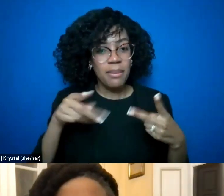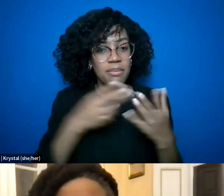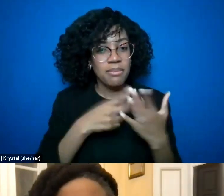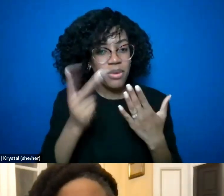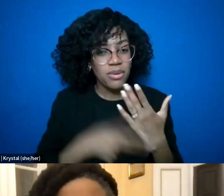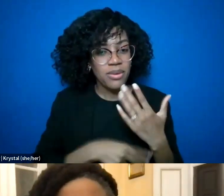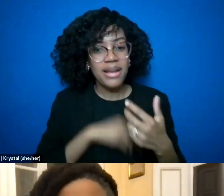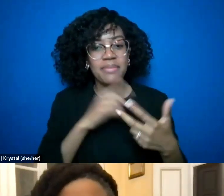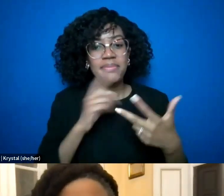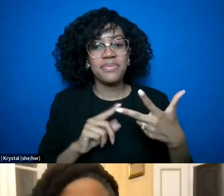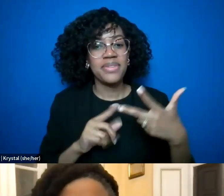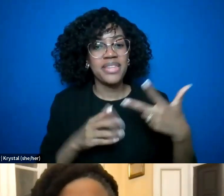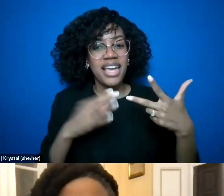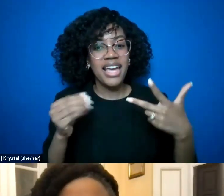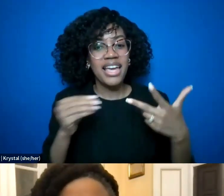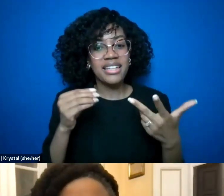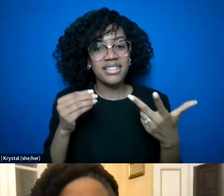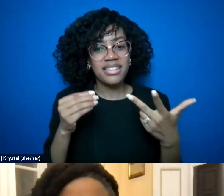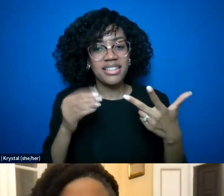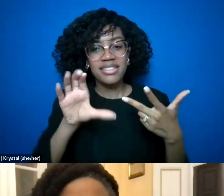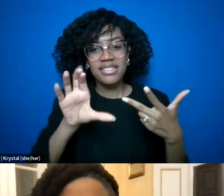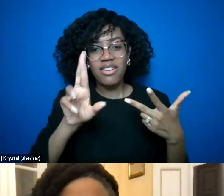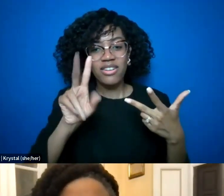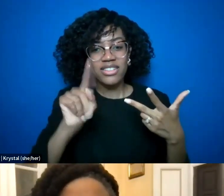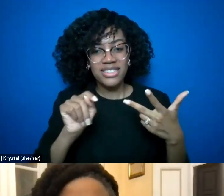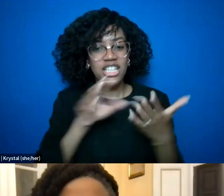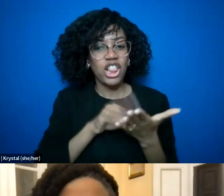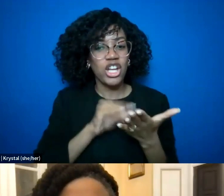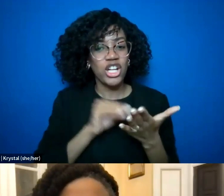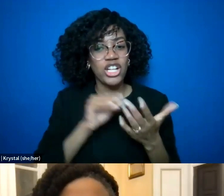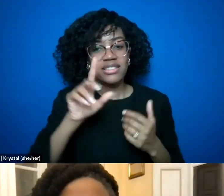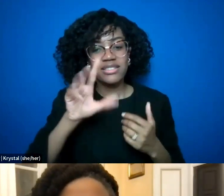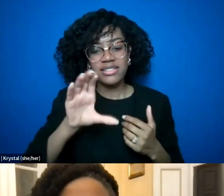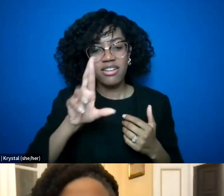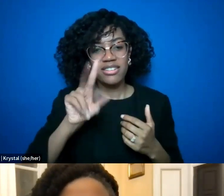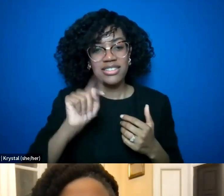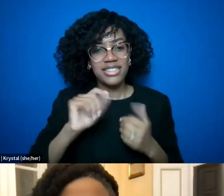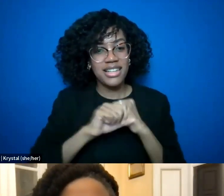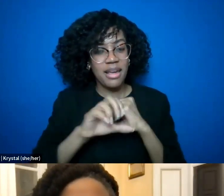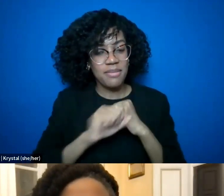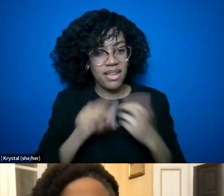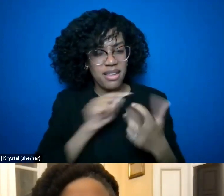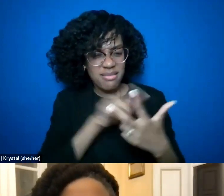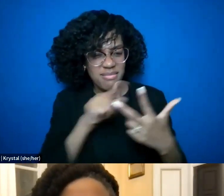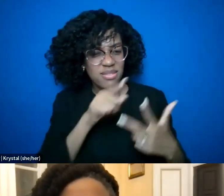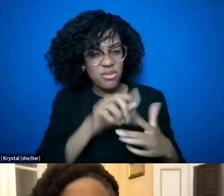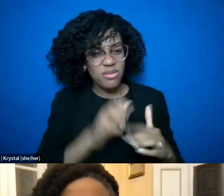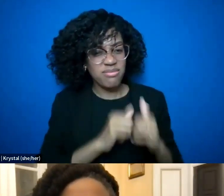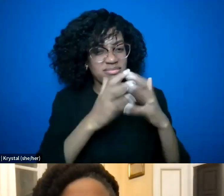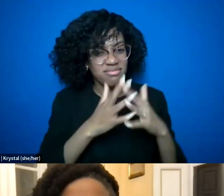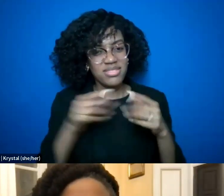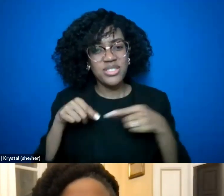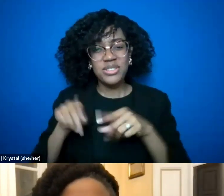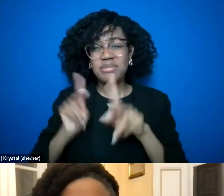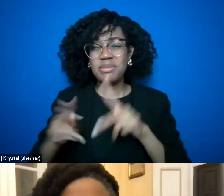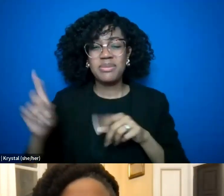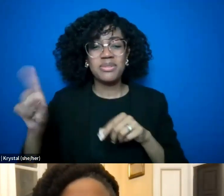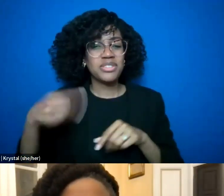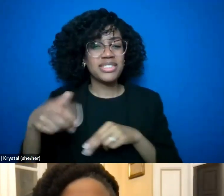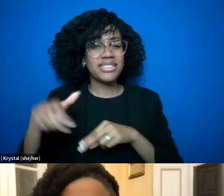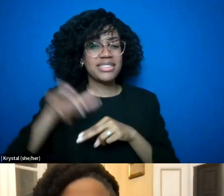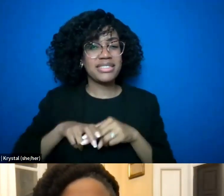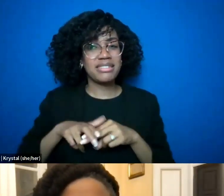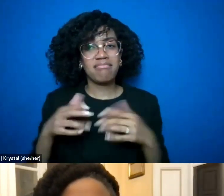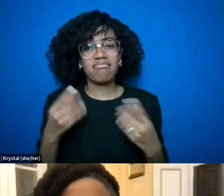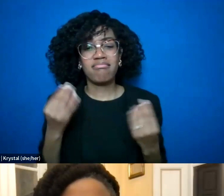in all these national days of action and this June 10th action. And one of the messages you've been lifting up is the connection